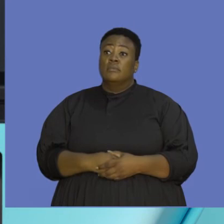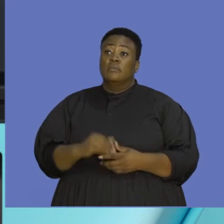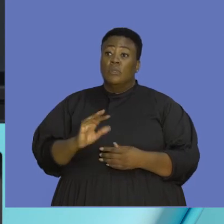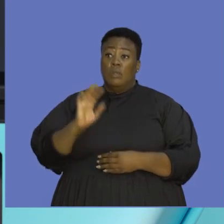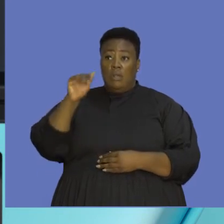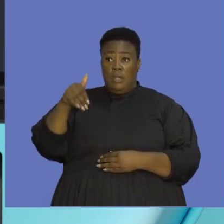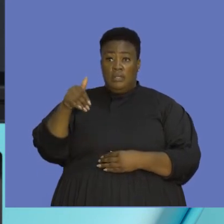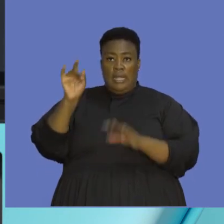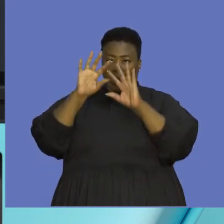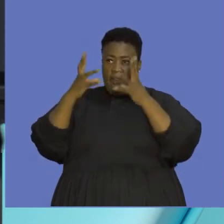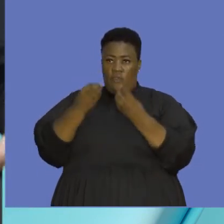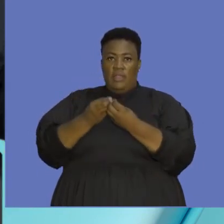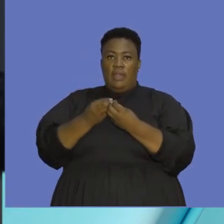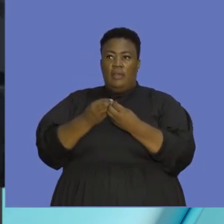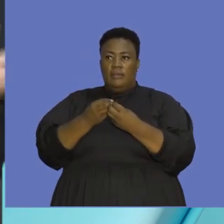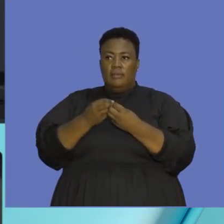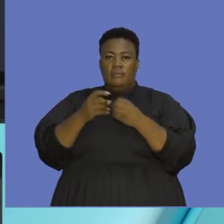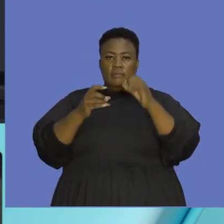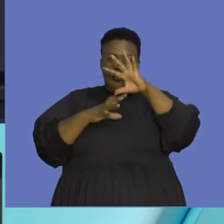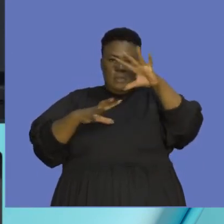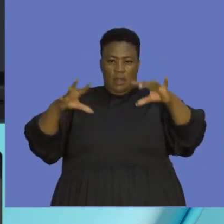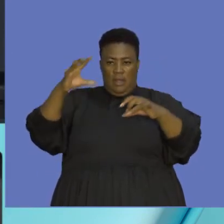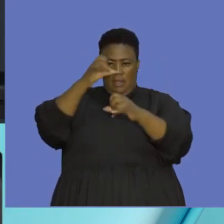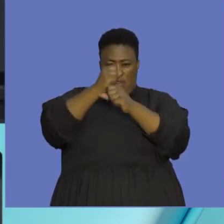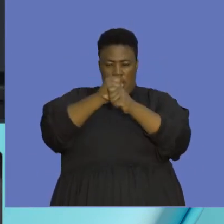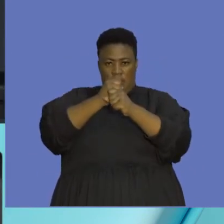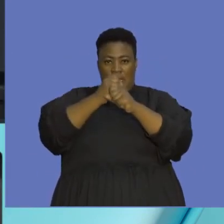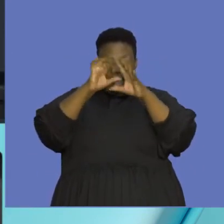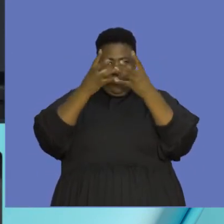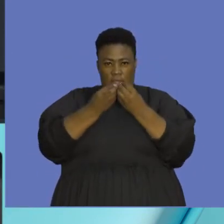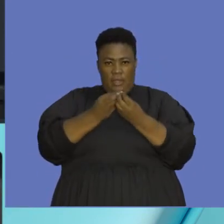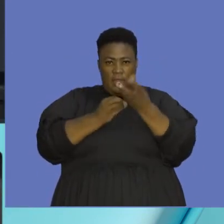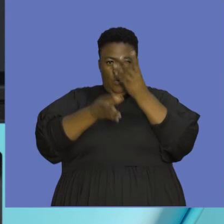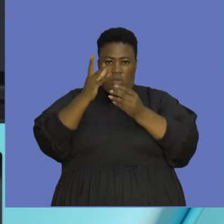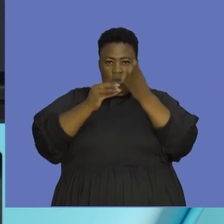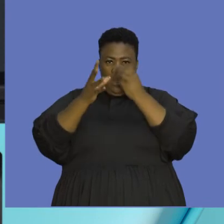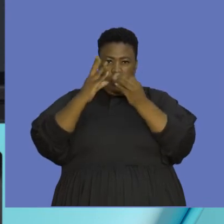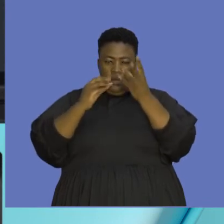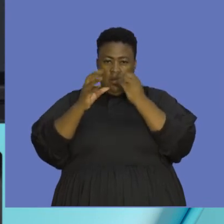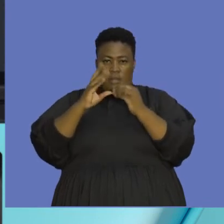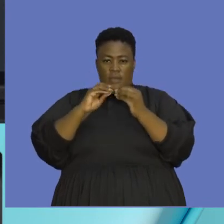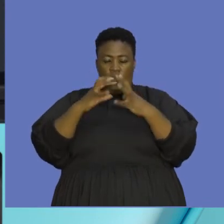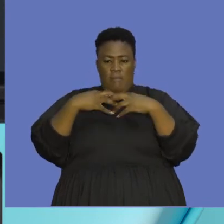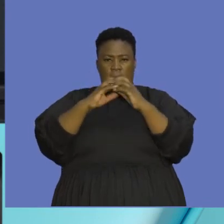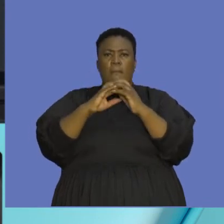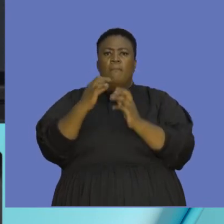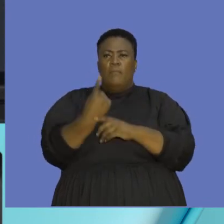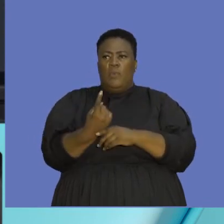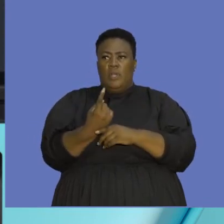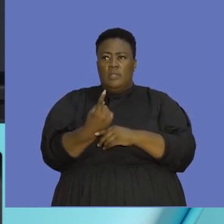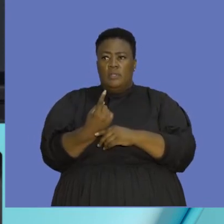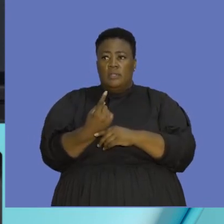In the next lesson, we're going to bring all of this together. So we're going to take everything we've learned and we're going to put it together in